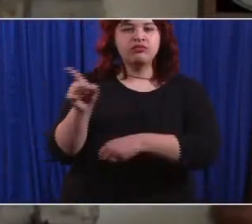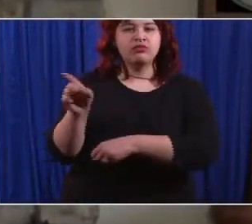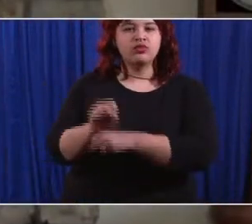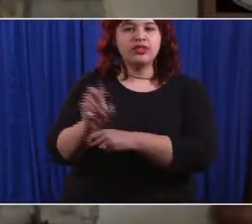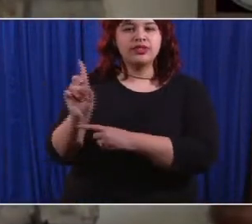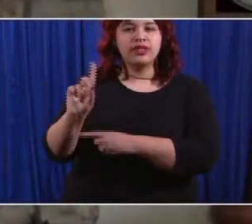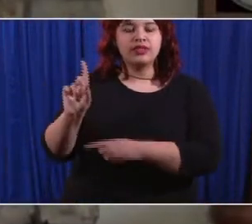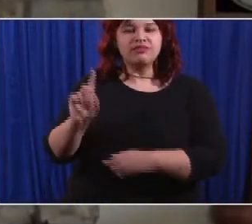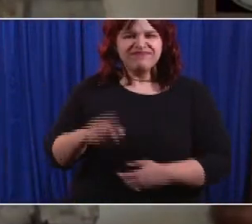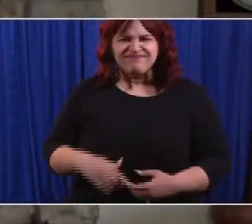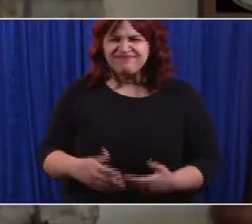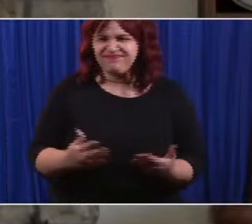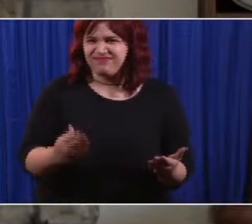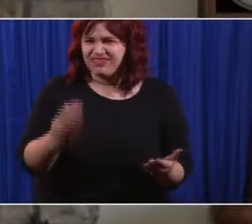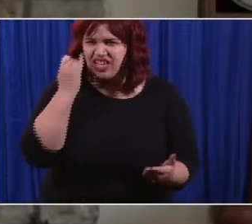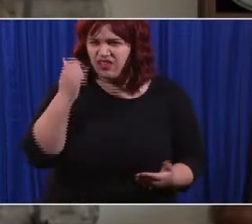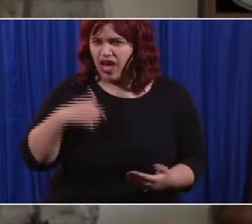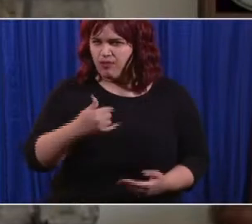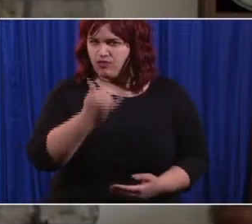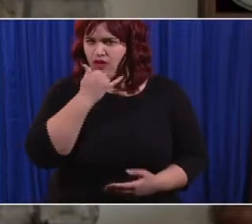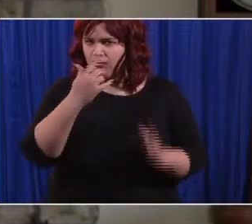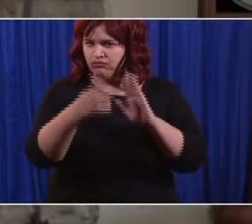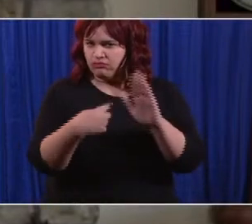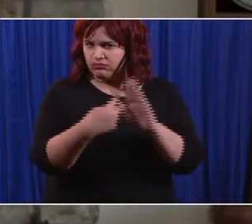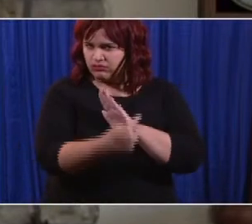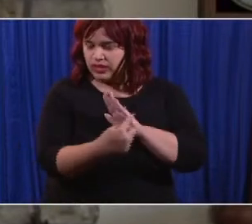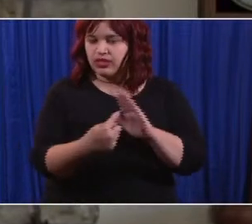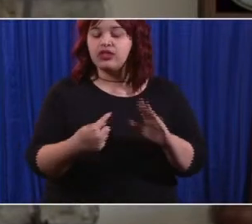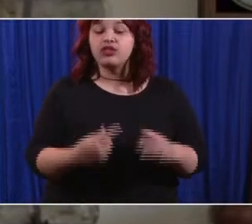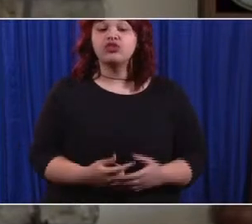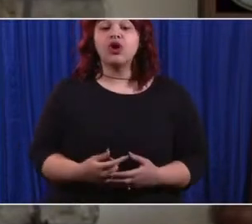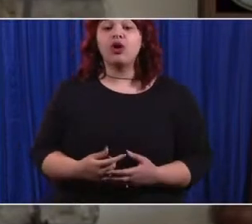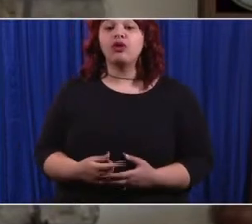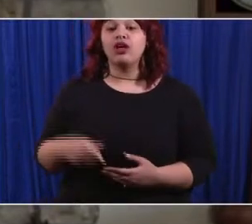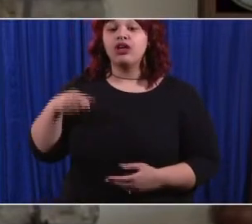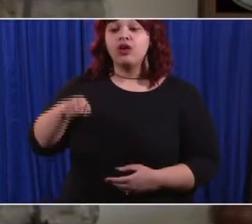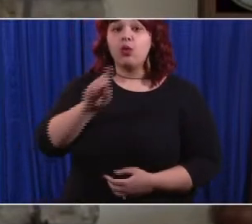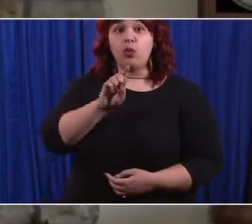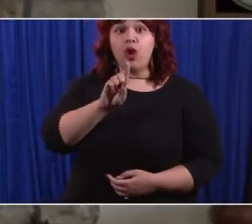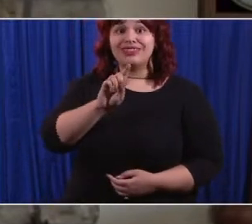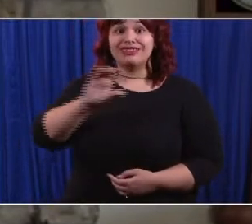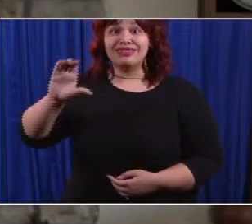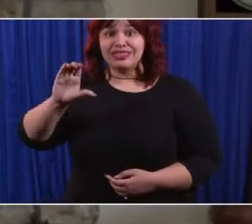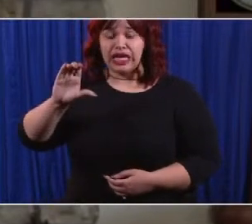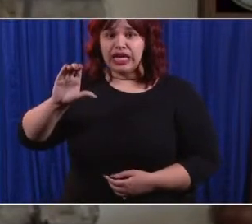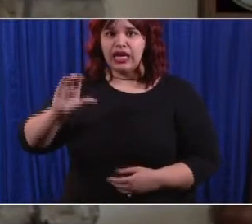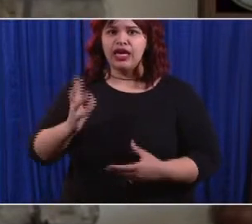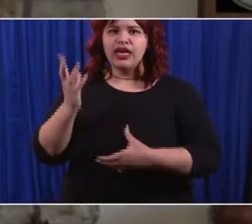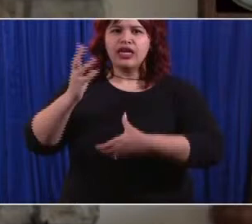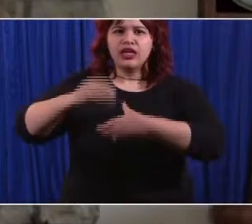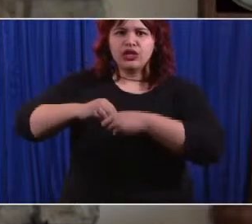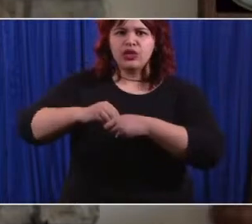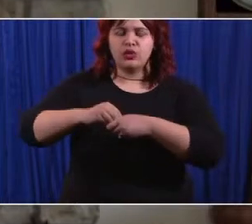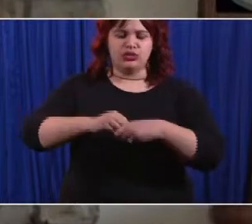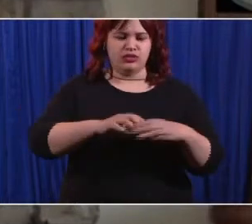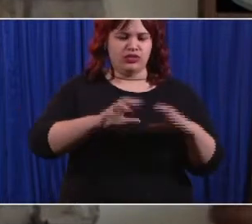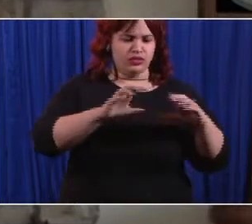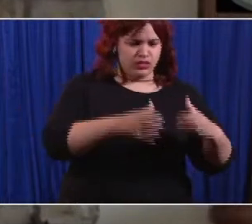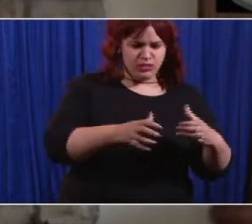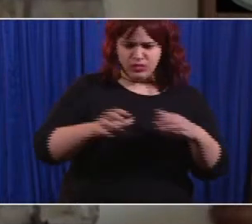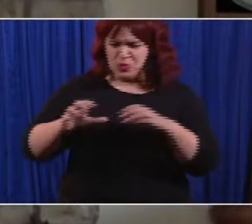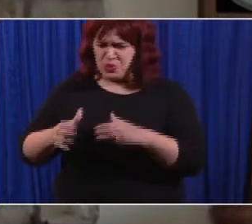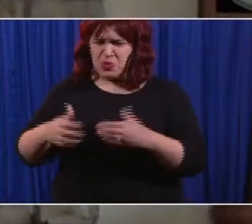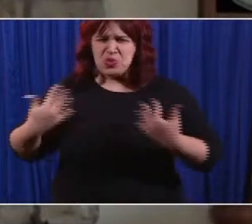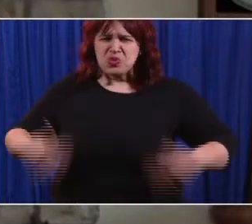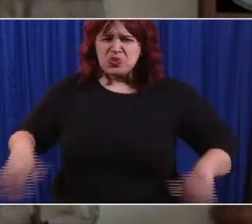correct me if I'm wrong. This is the single largest group that you've green-lighted for the vaccine, given the fact that there's some people with